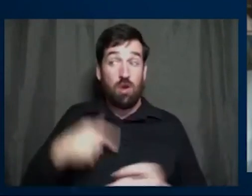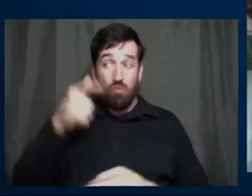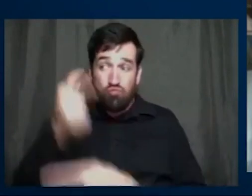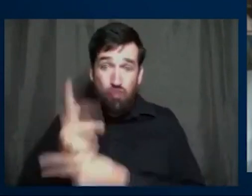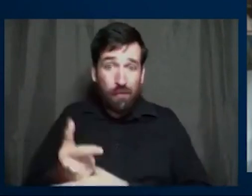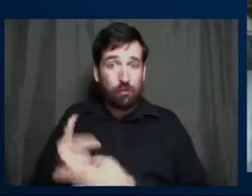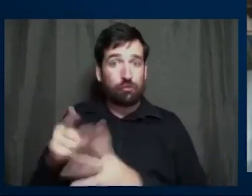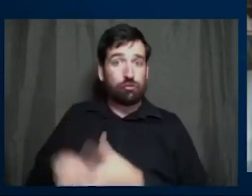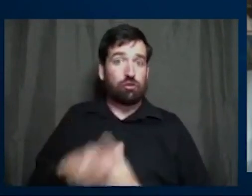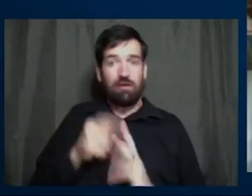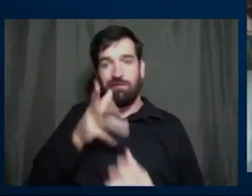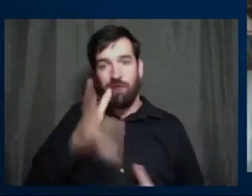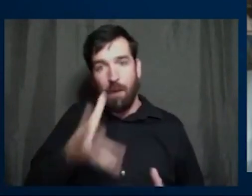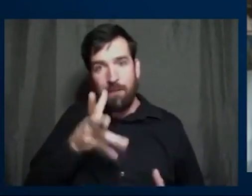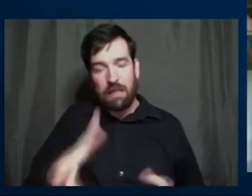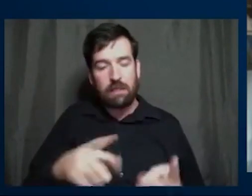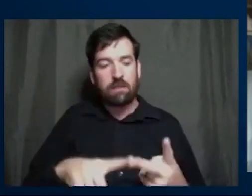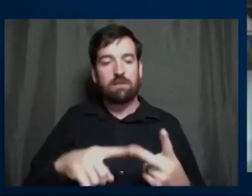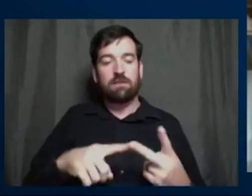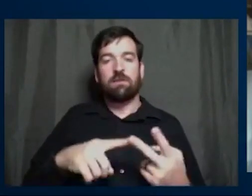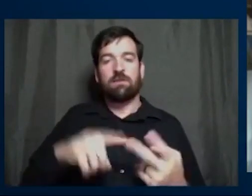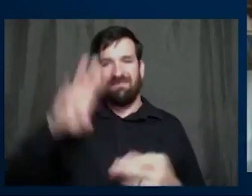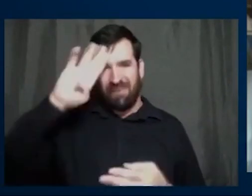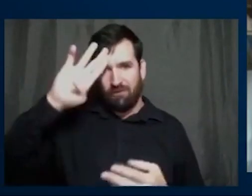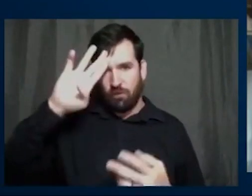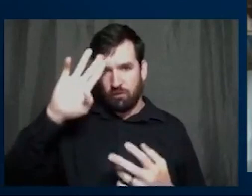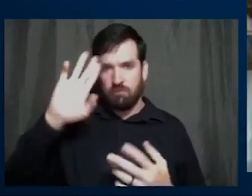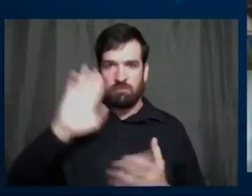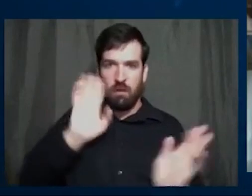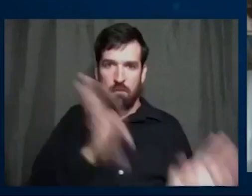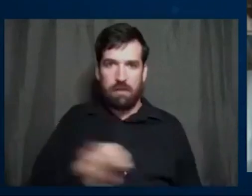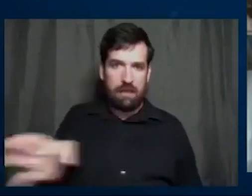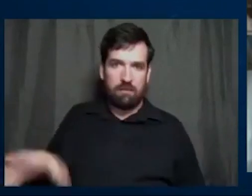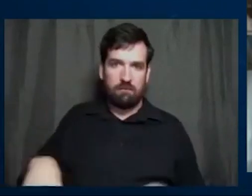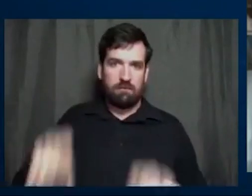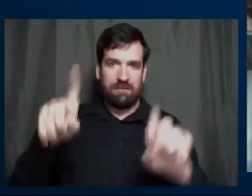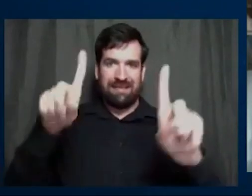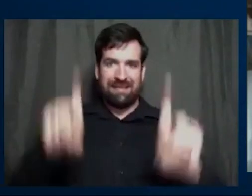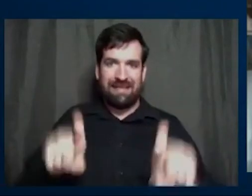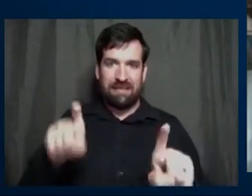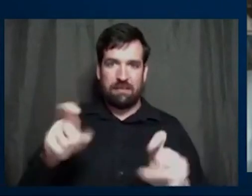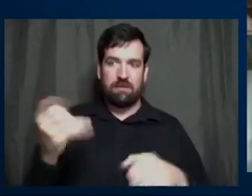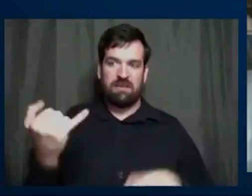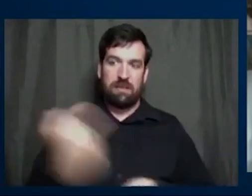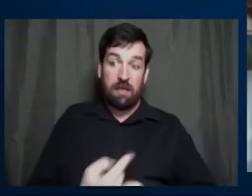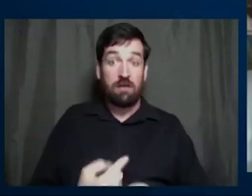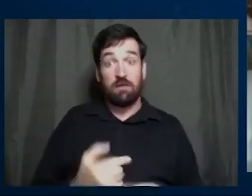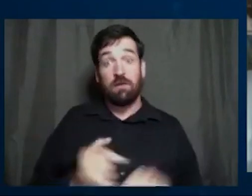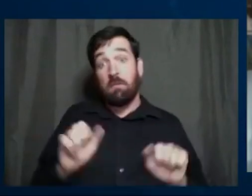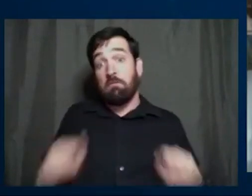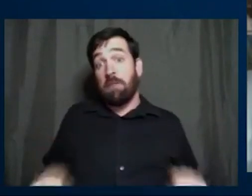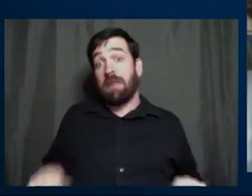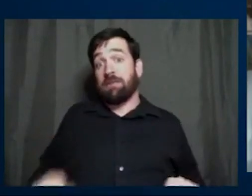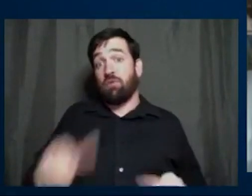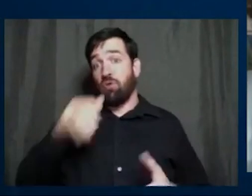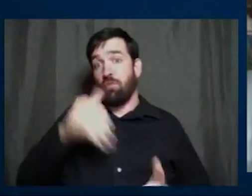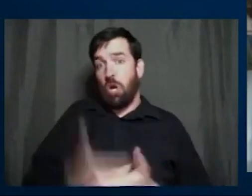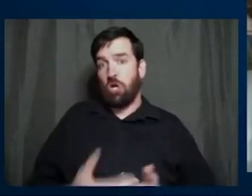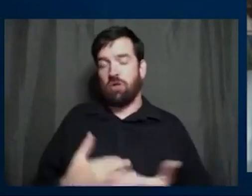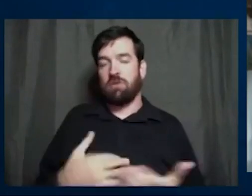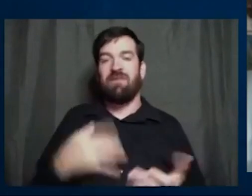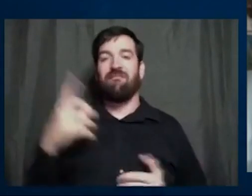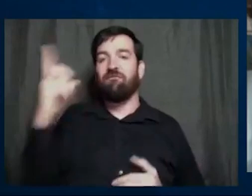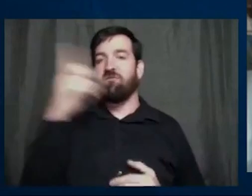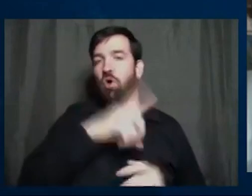fever. We plan to take him to get tested today because I was told there is a chance my daughter had a false negative. How common